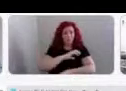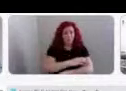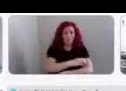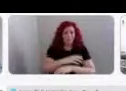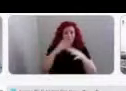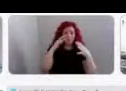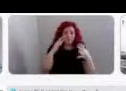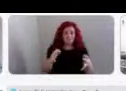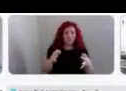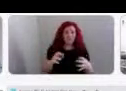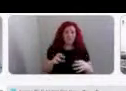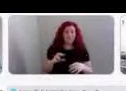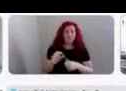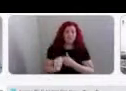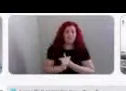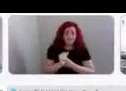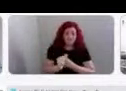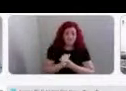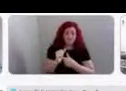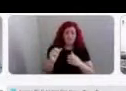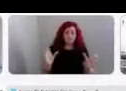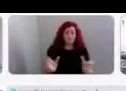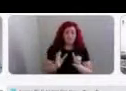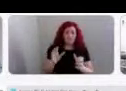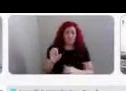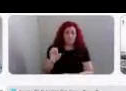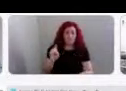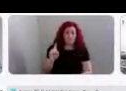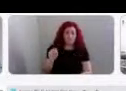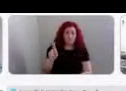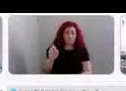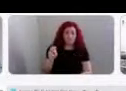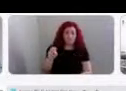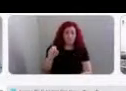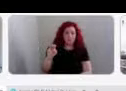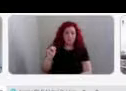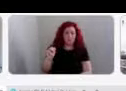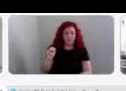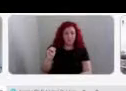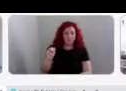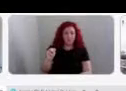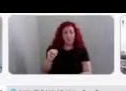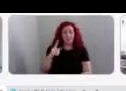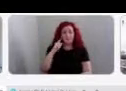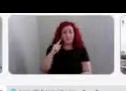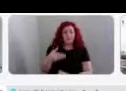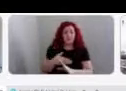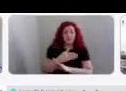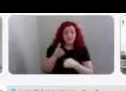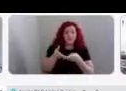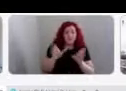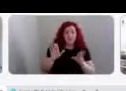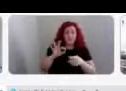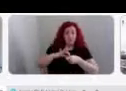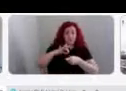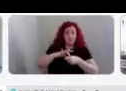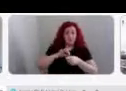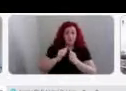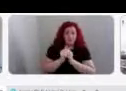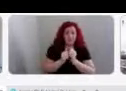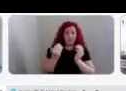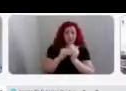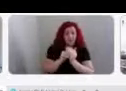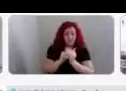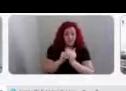real risk of encouraging extremism when our party primaries decide elections before general elections even happen this